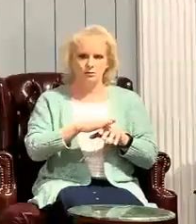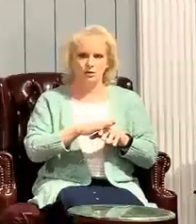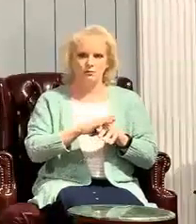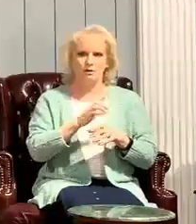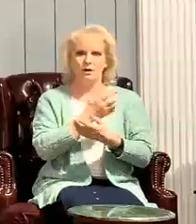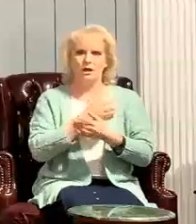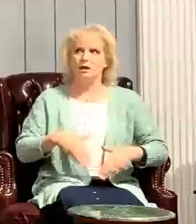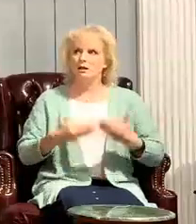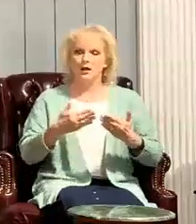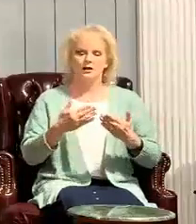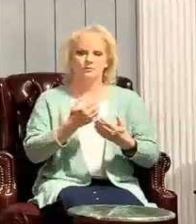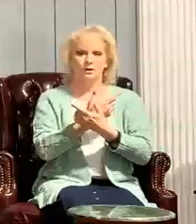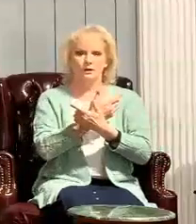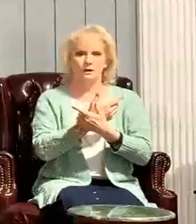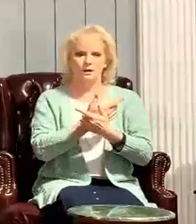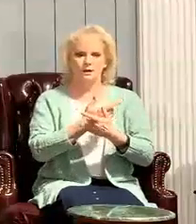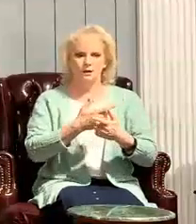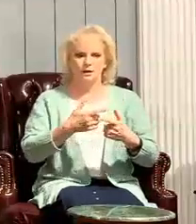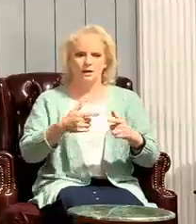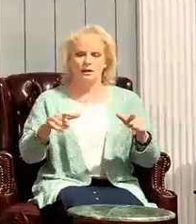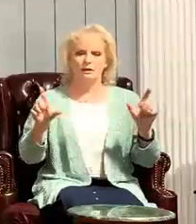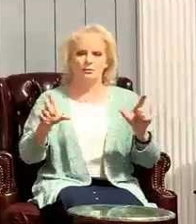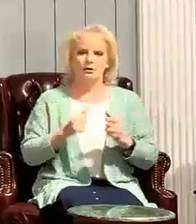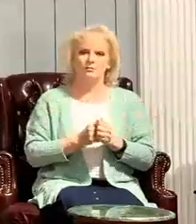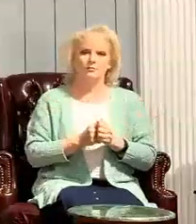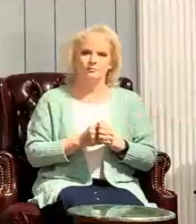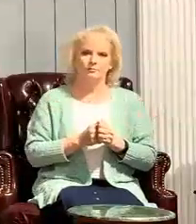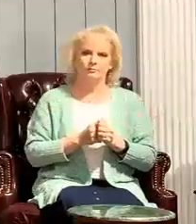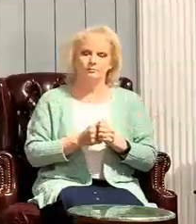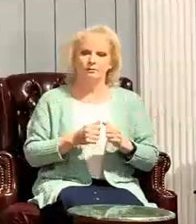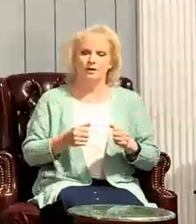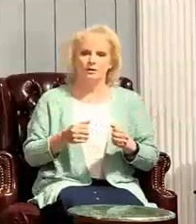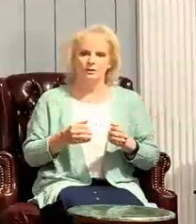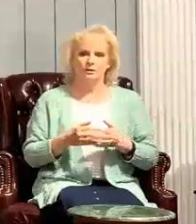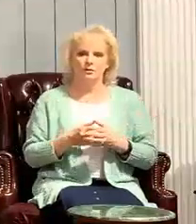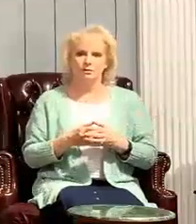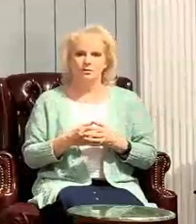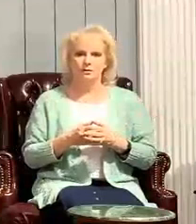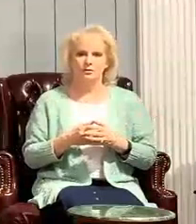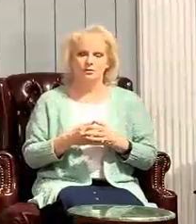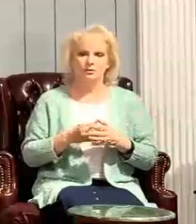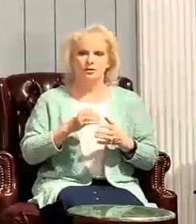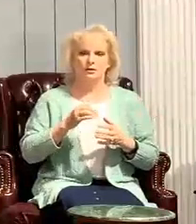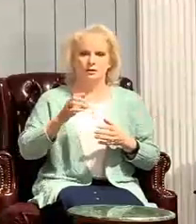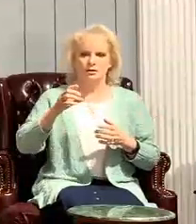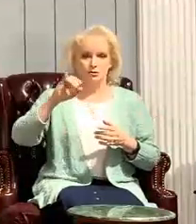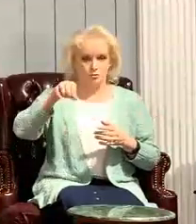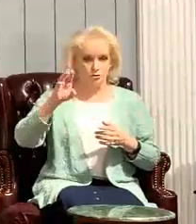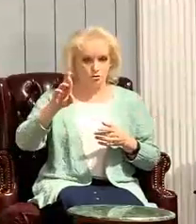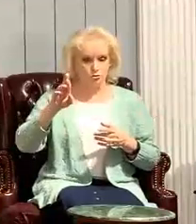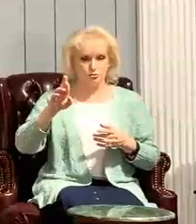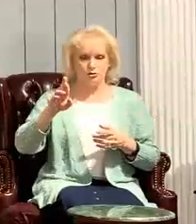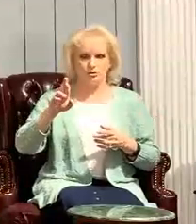this is it called PPE, I think? And so David Gibbs Jr., the guy